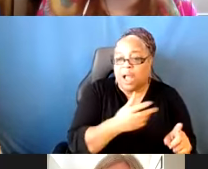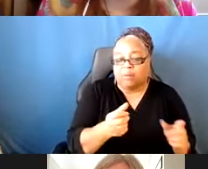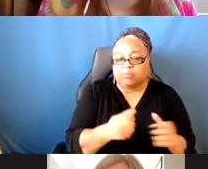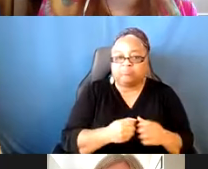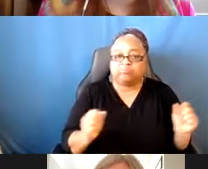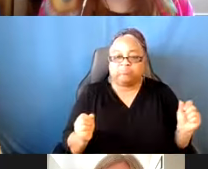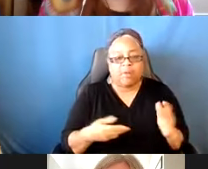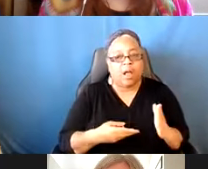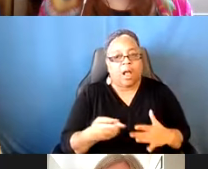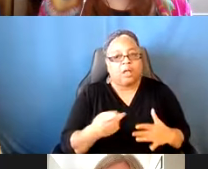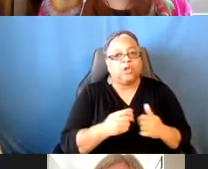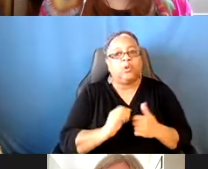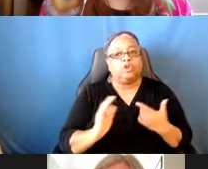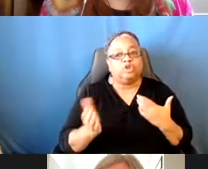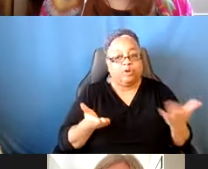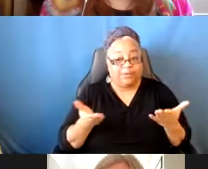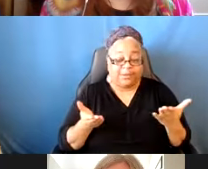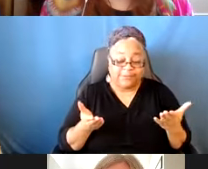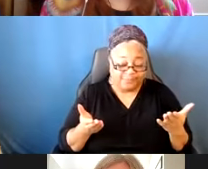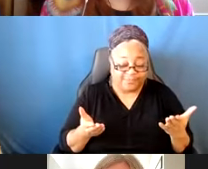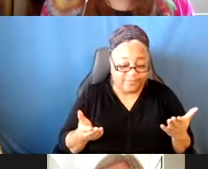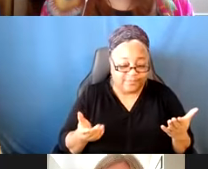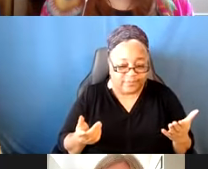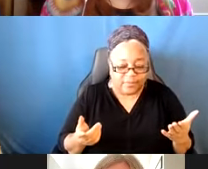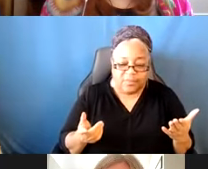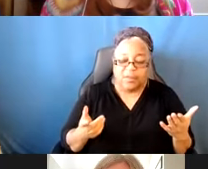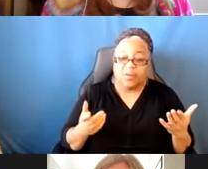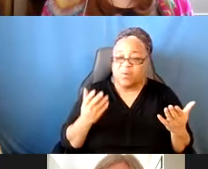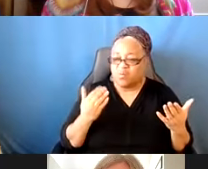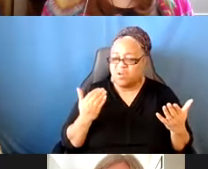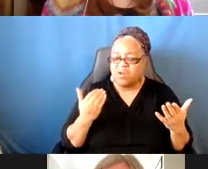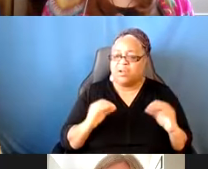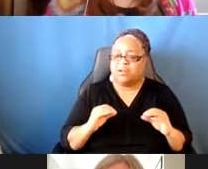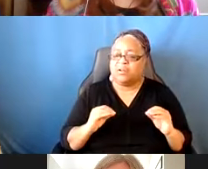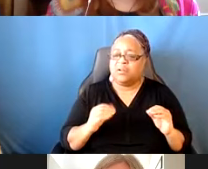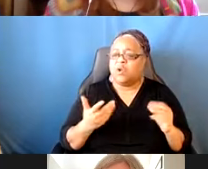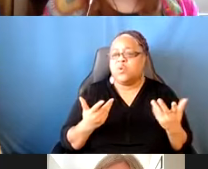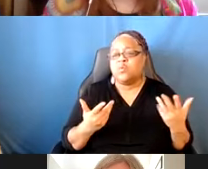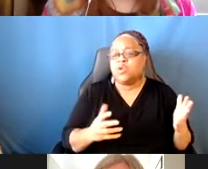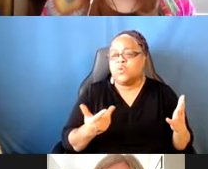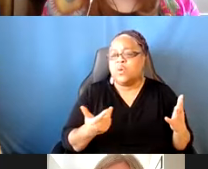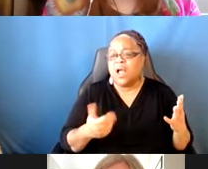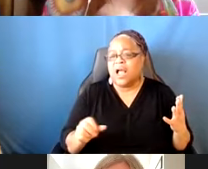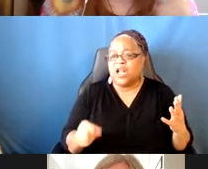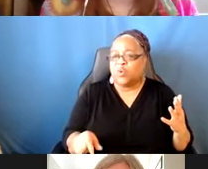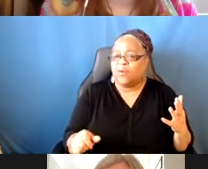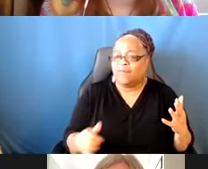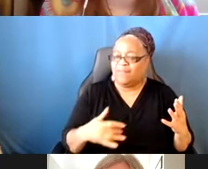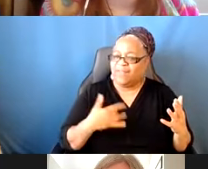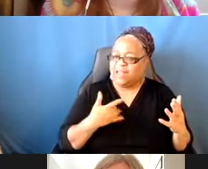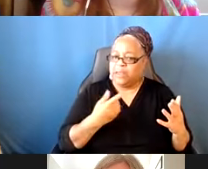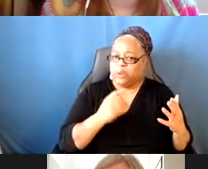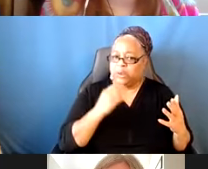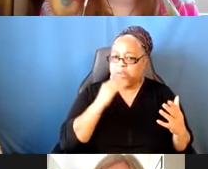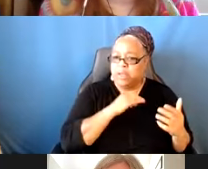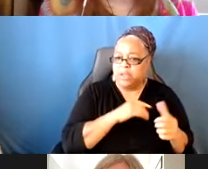services. Yes. So that nobody is feeling lied to or given the